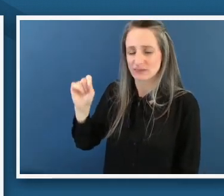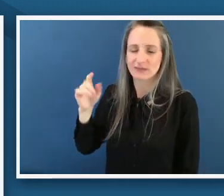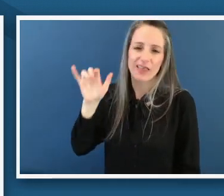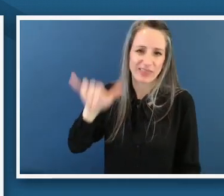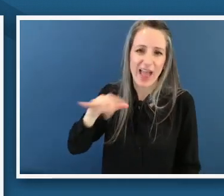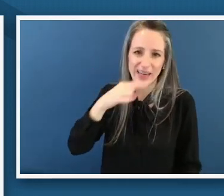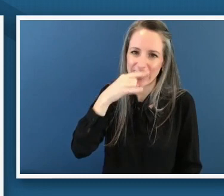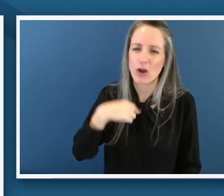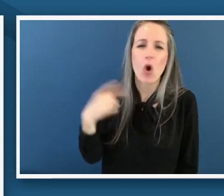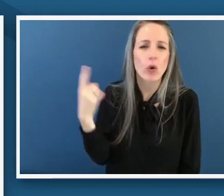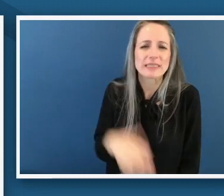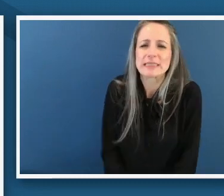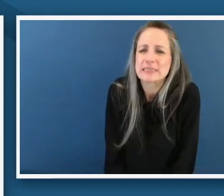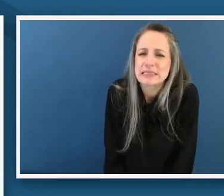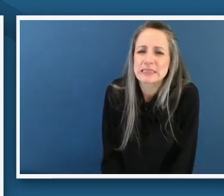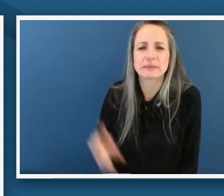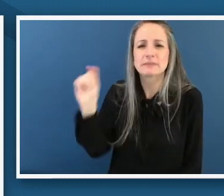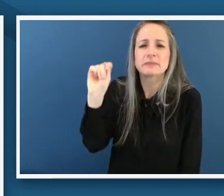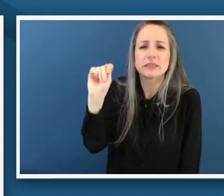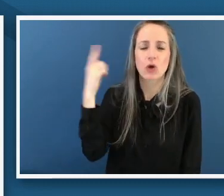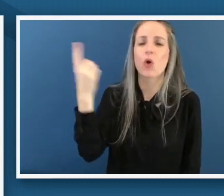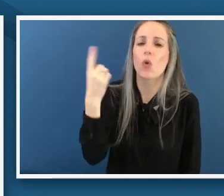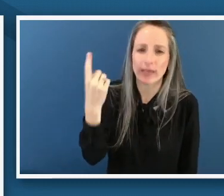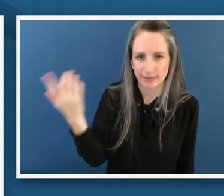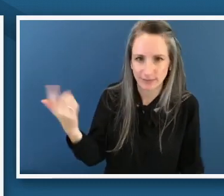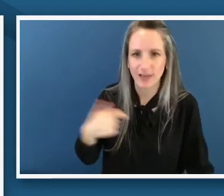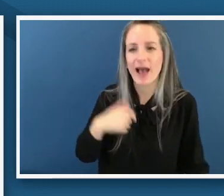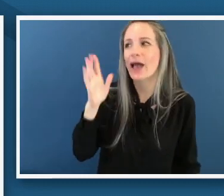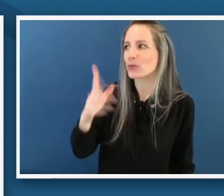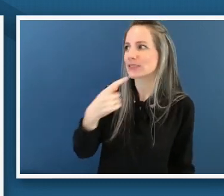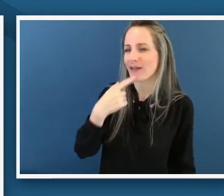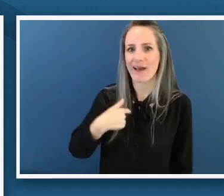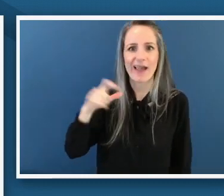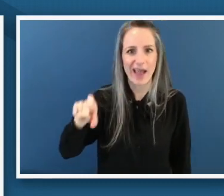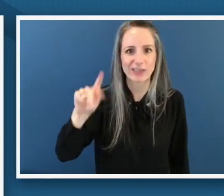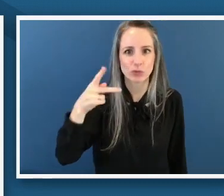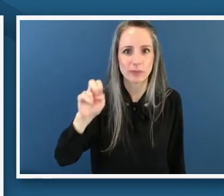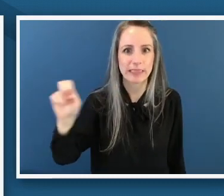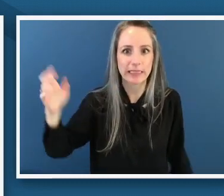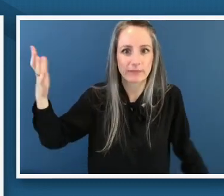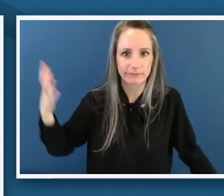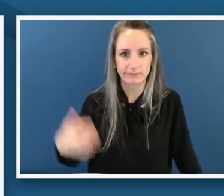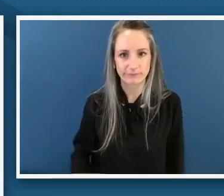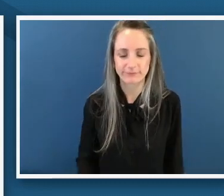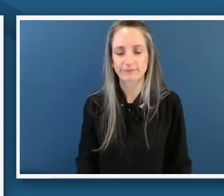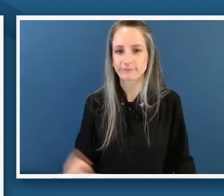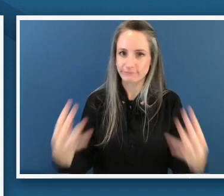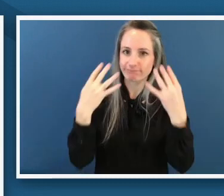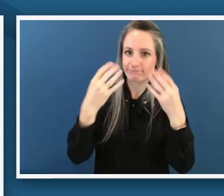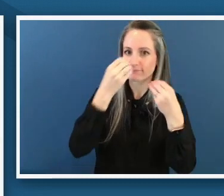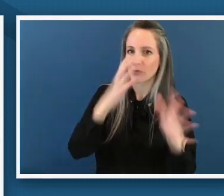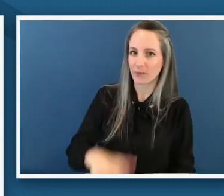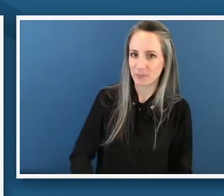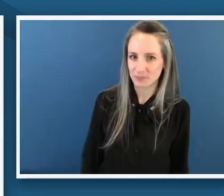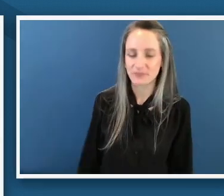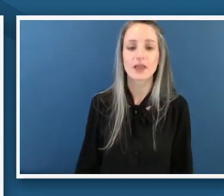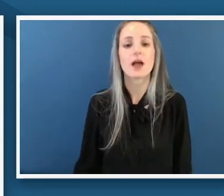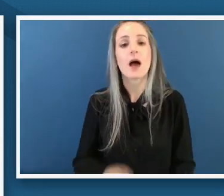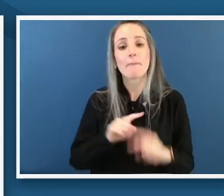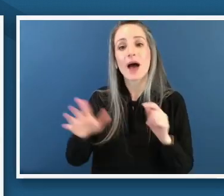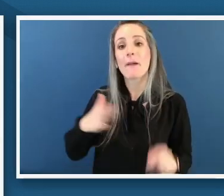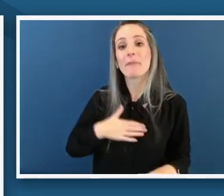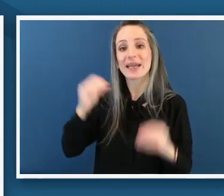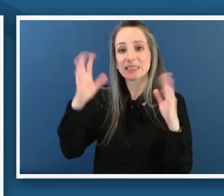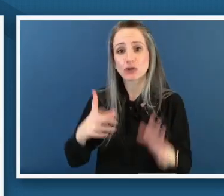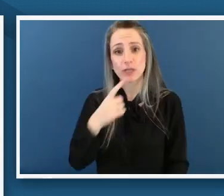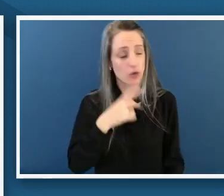say that. I said that on the Smithsonian panel. I had to go pee. And my teacher told me, no, you don't. Get back